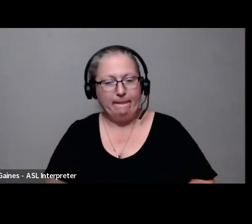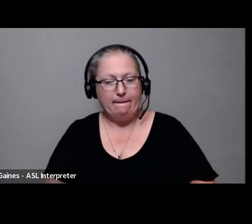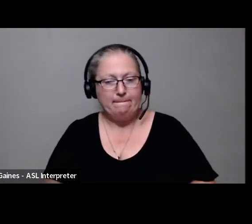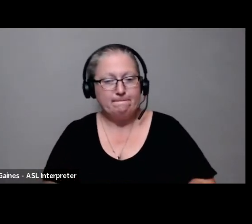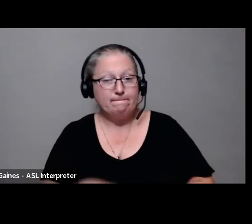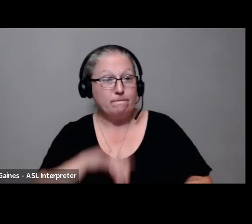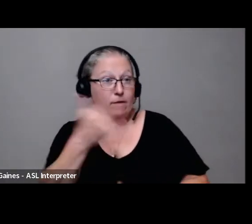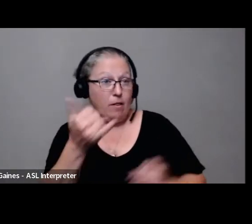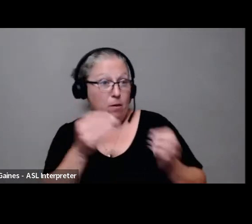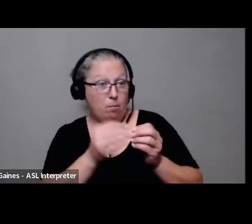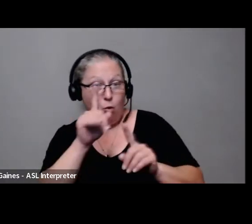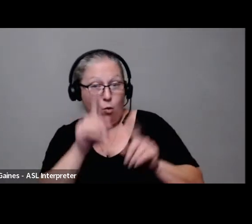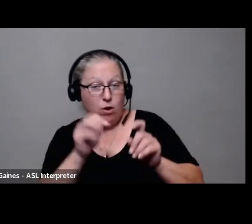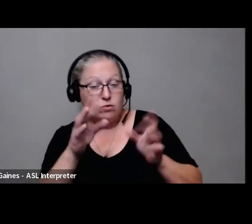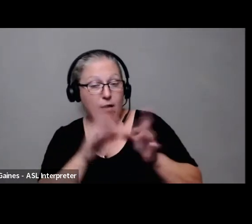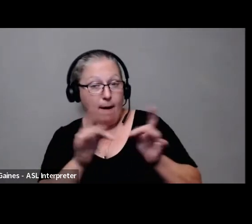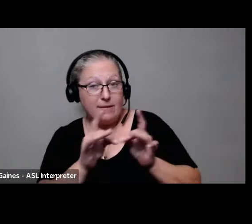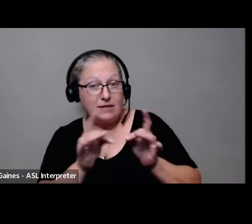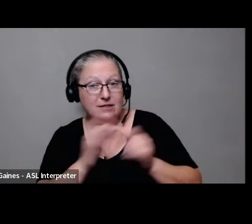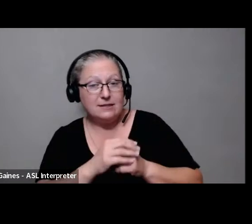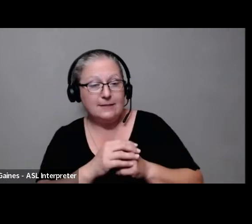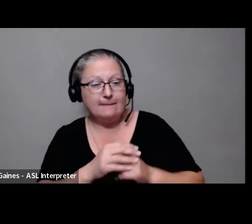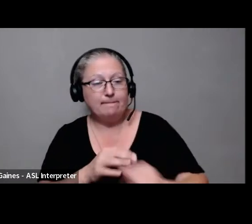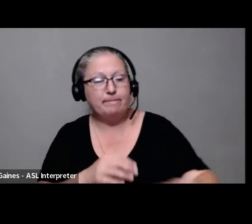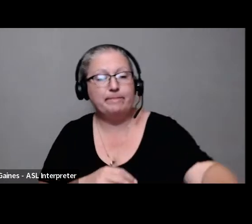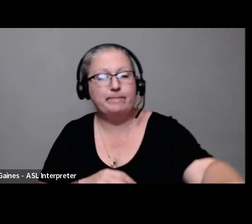Okay, are there any other questions or comments?